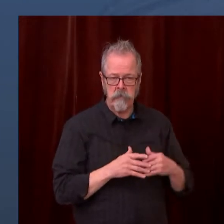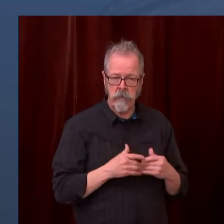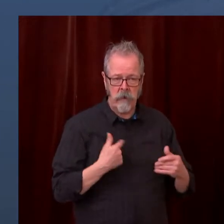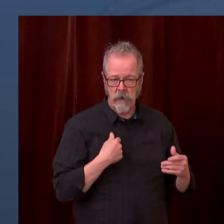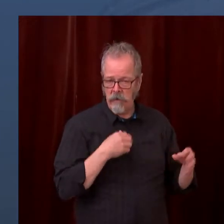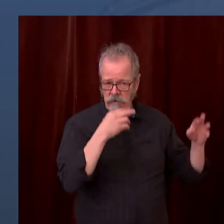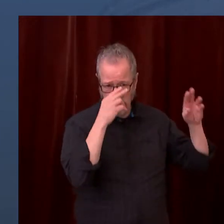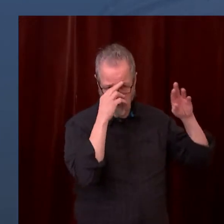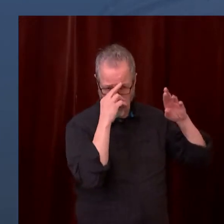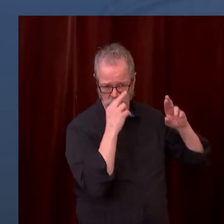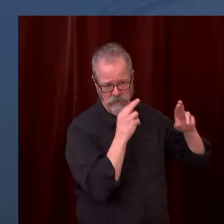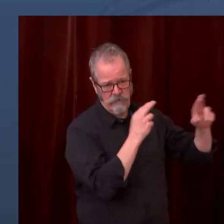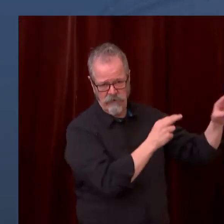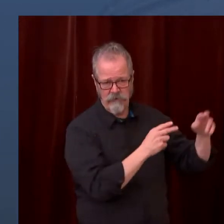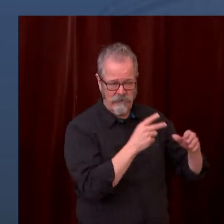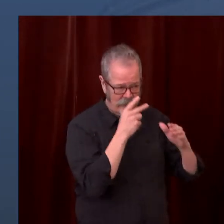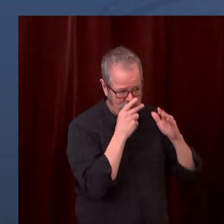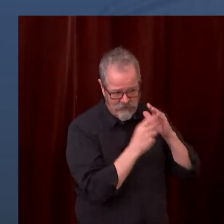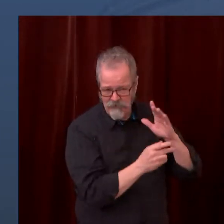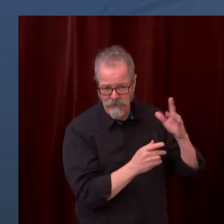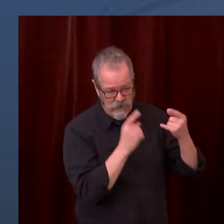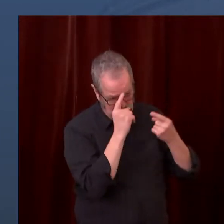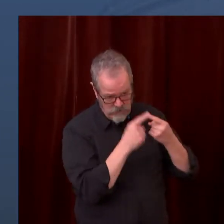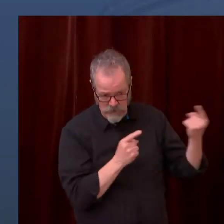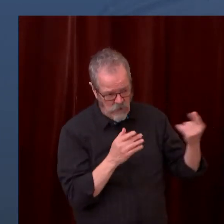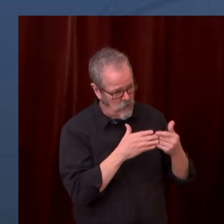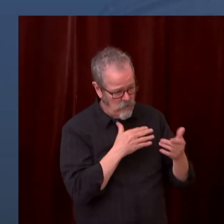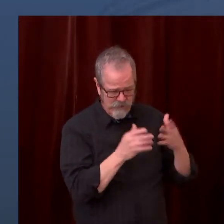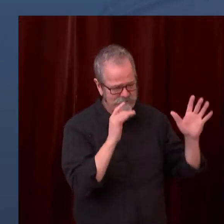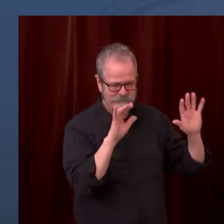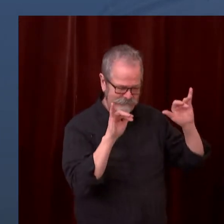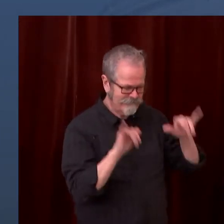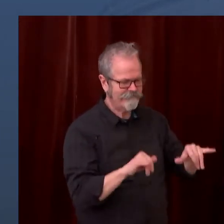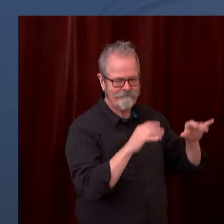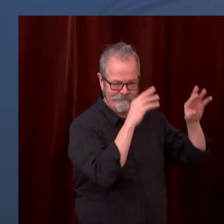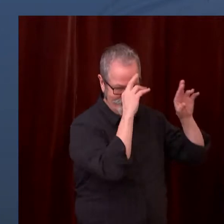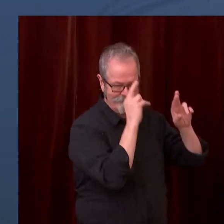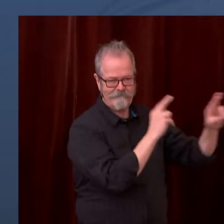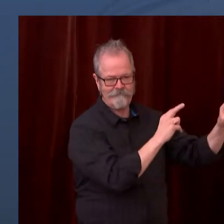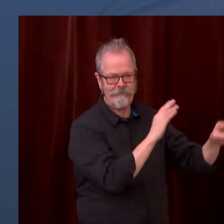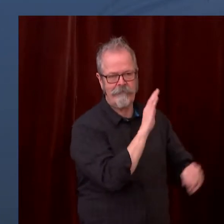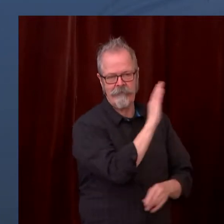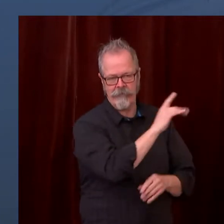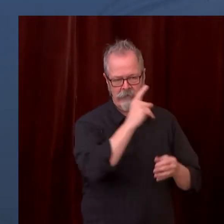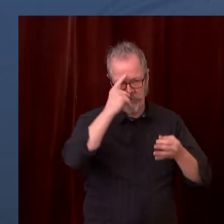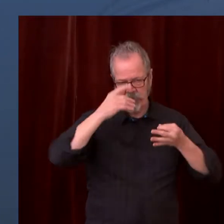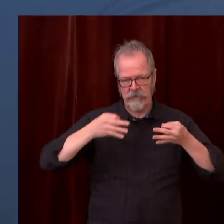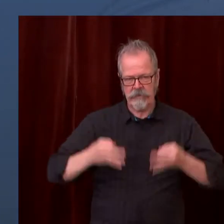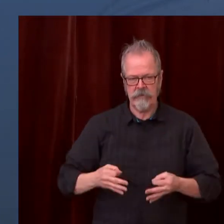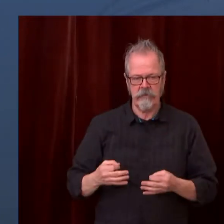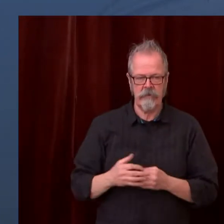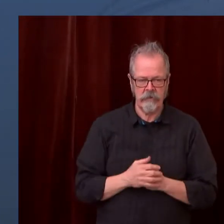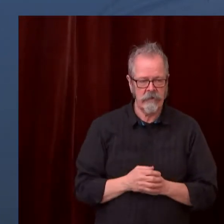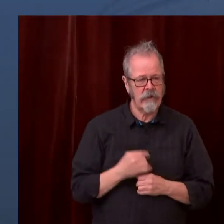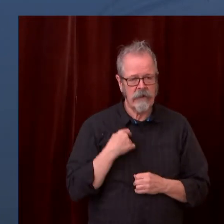had tremendous motivations in doing it. And by the way, I think he's been doing a fantastic job as president.